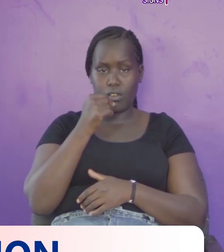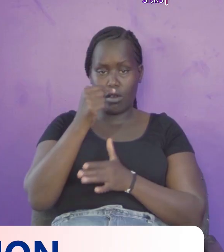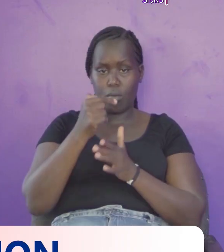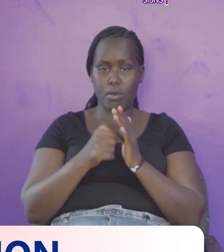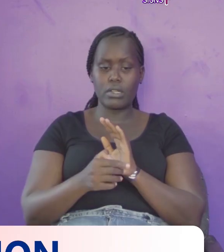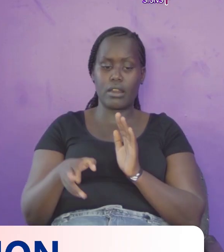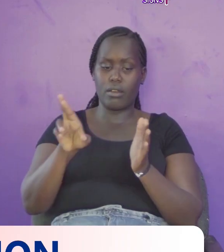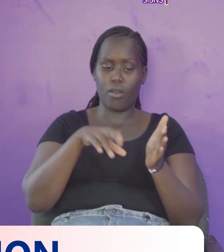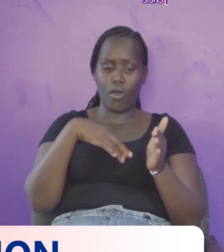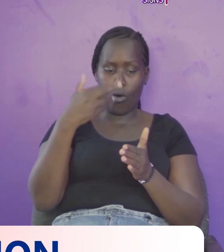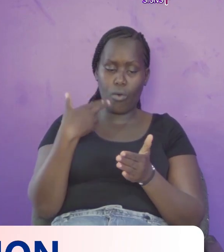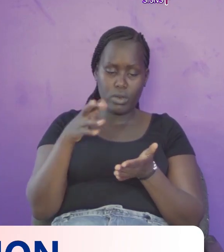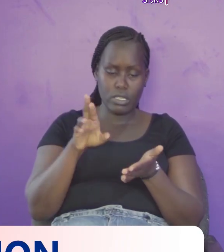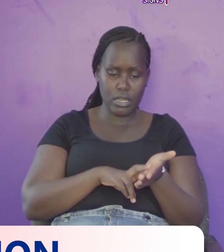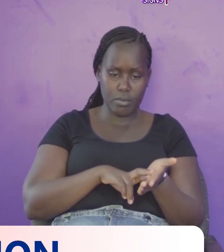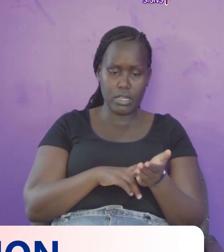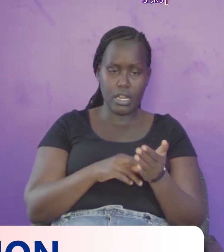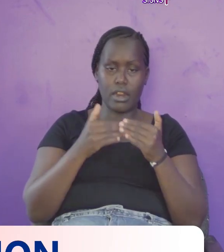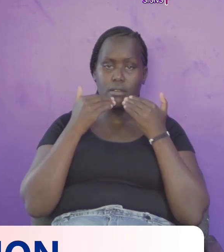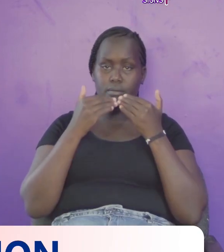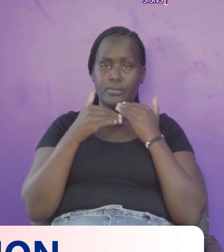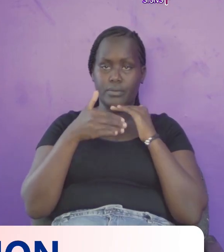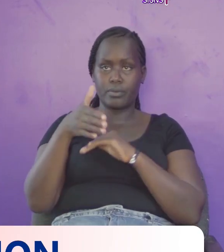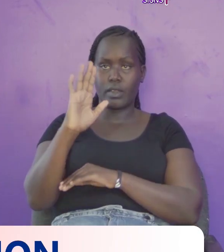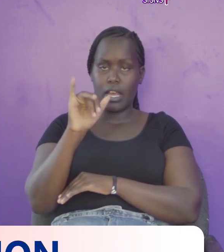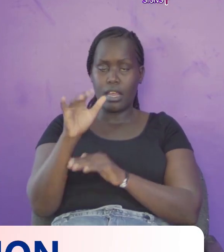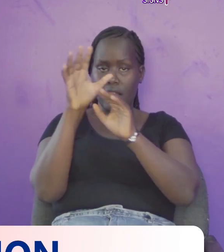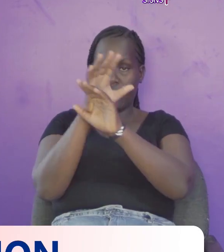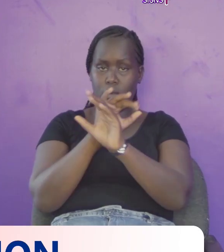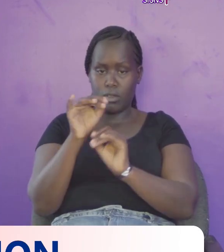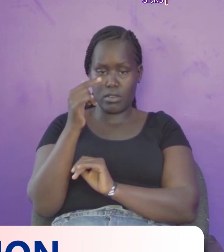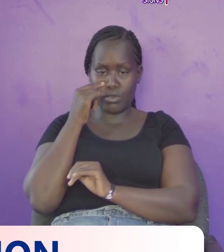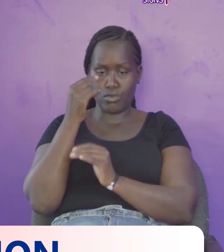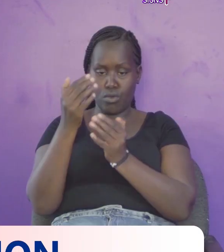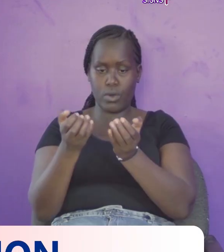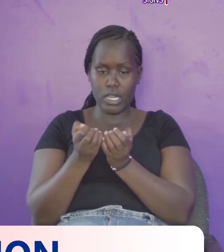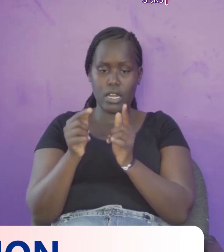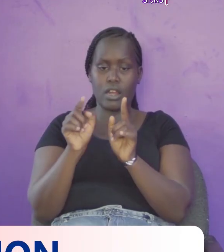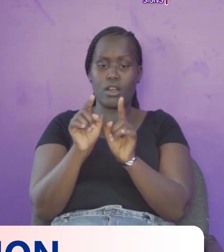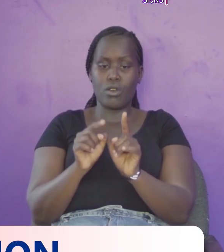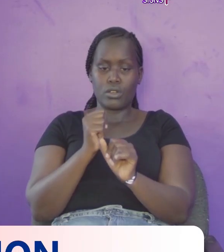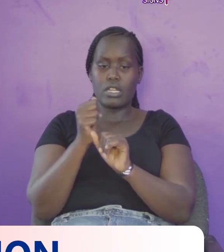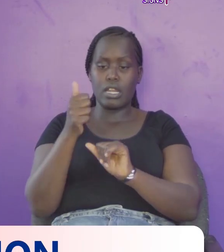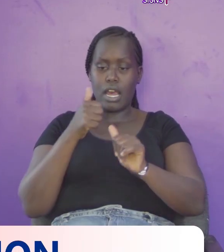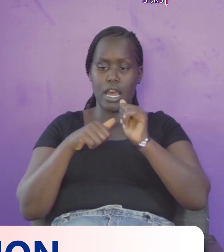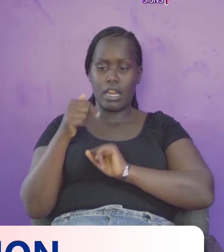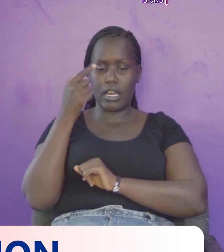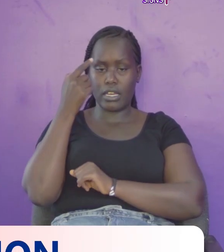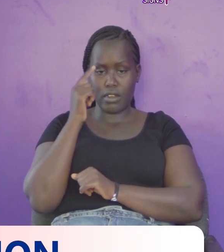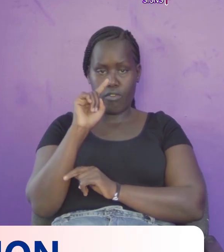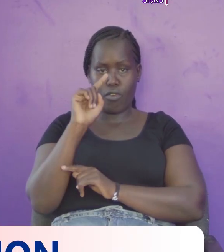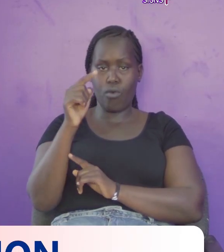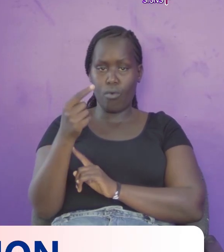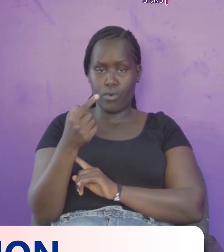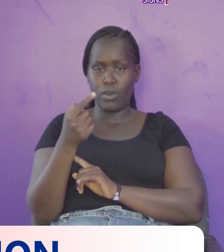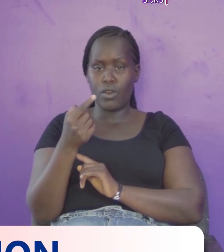keep repeating that I'm so grateful to God Yes. that the president saw the need and did an act. For once you've